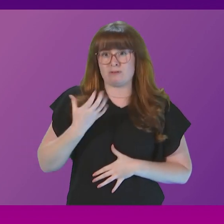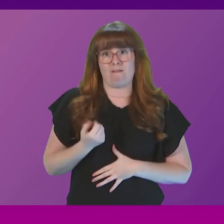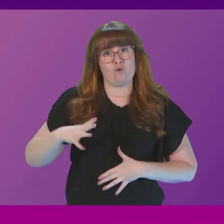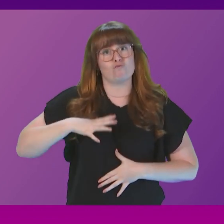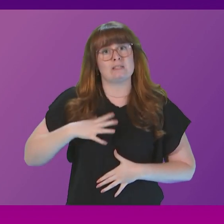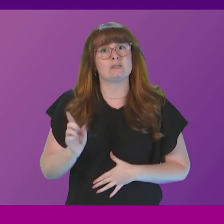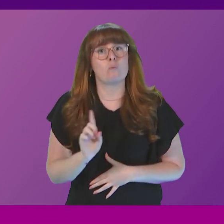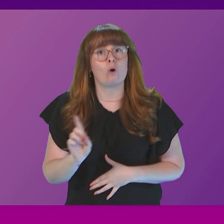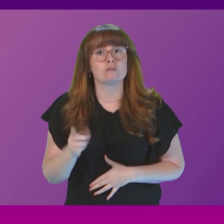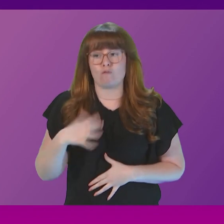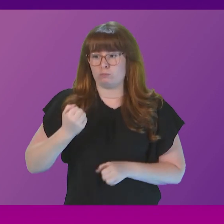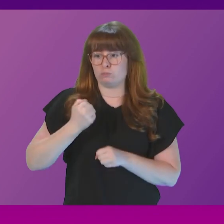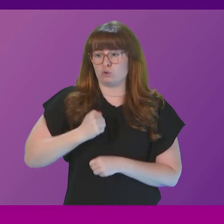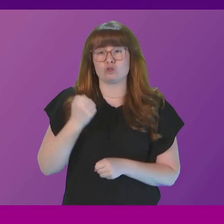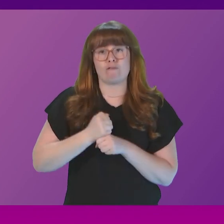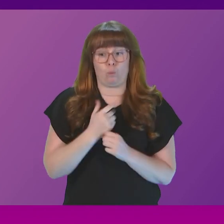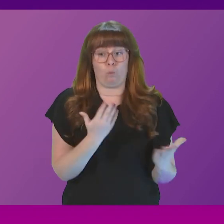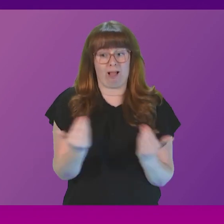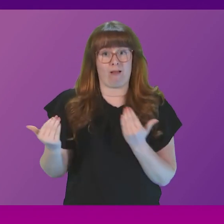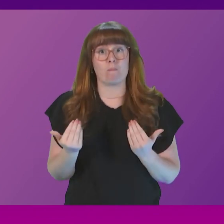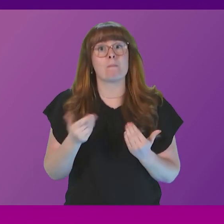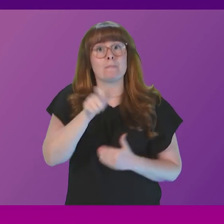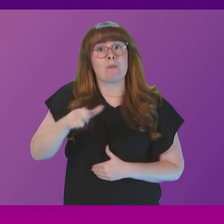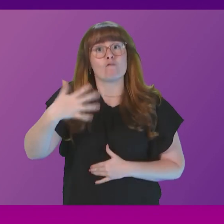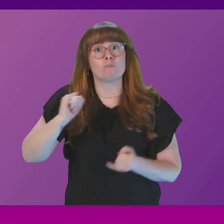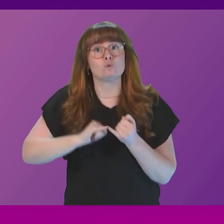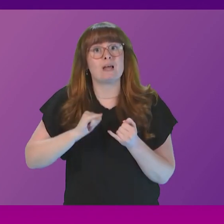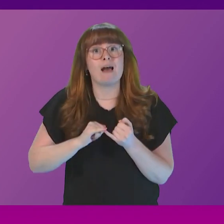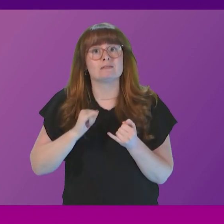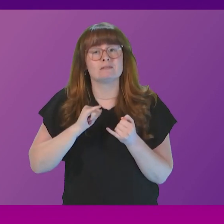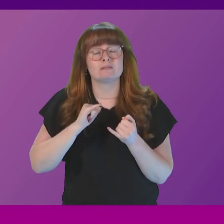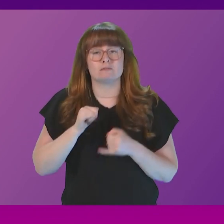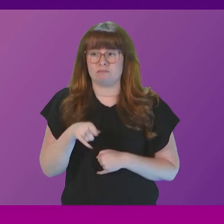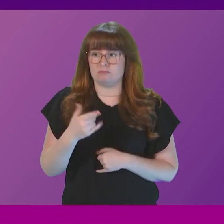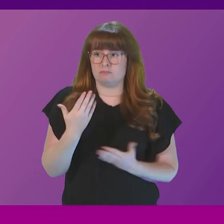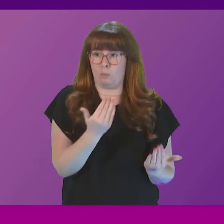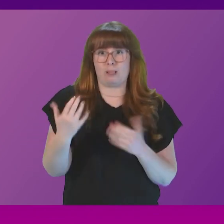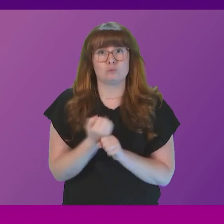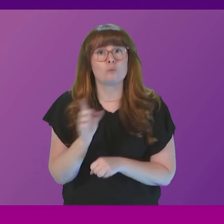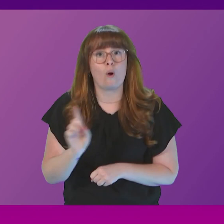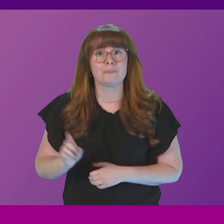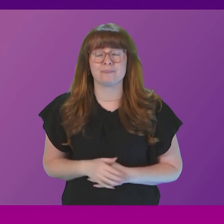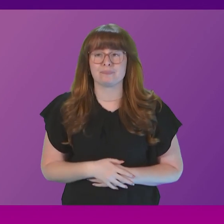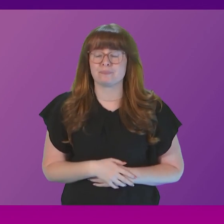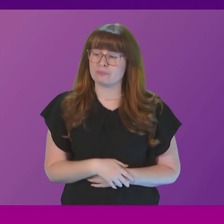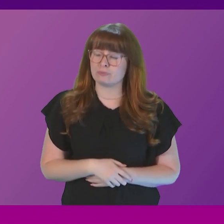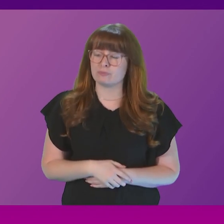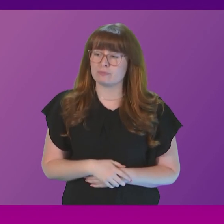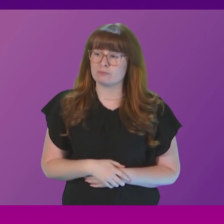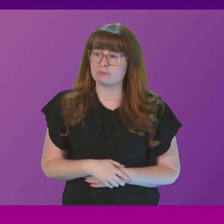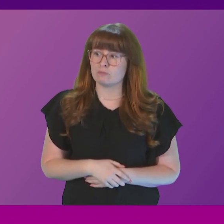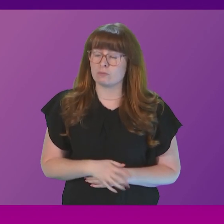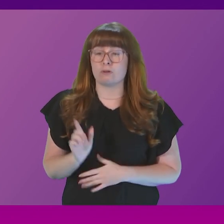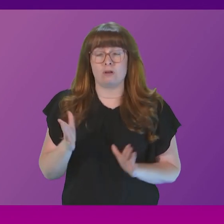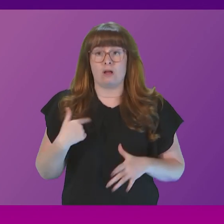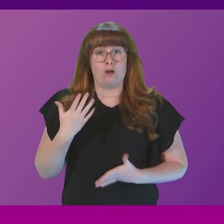Scottish Government to welcome asylum seekers from Sudan who may wish to make their home in Scotland? Look, I really look forward